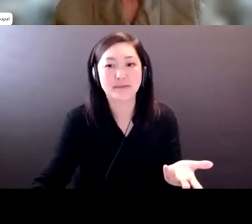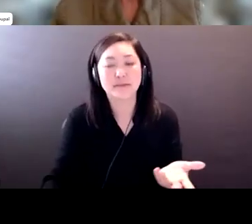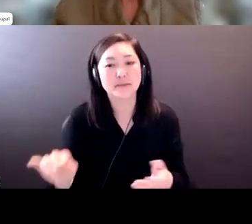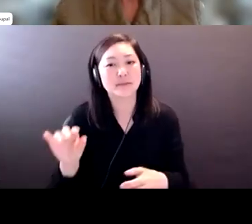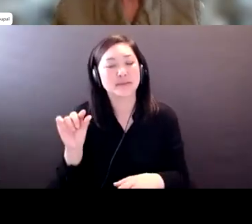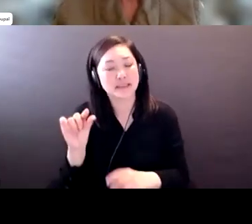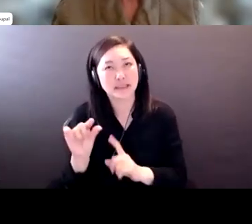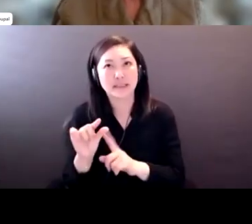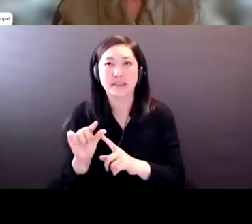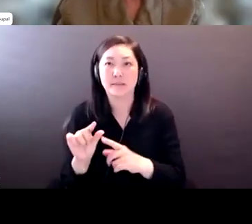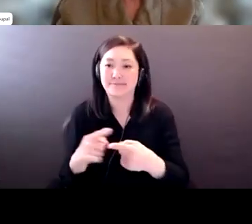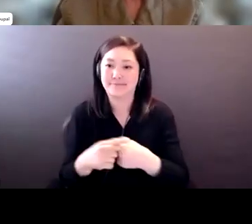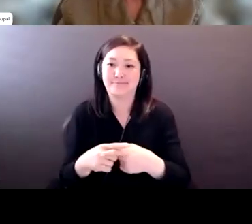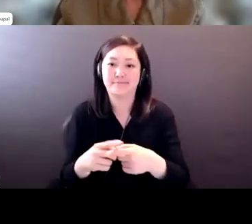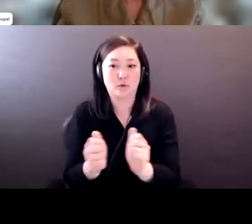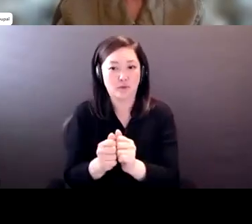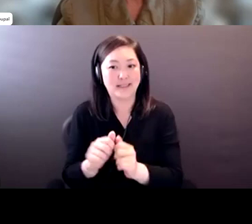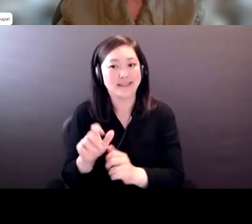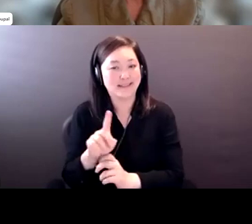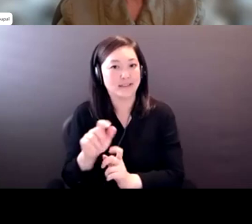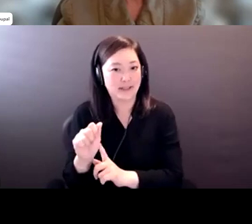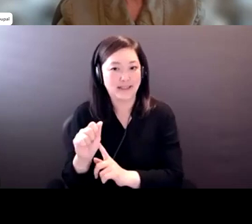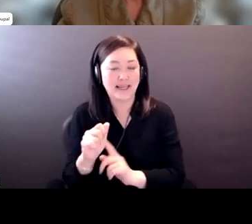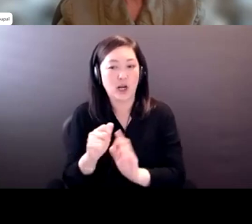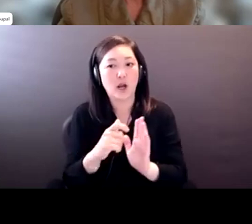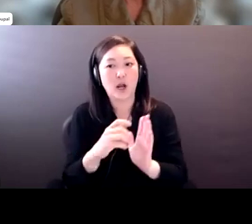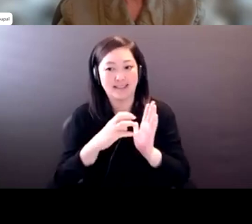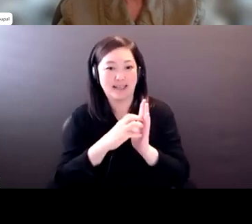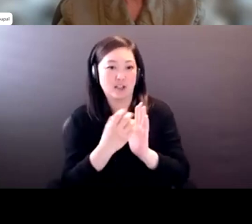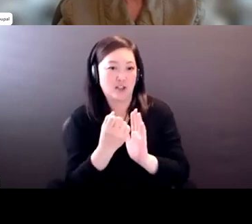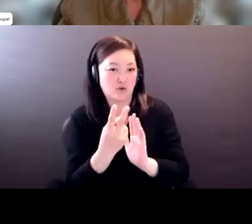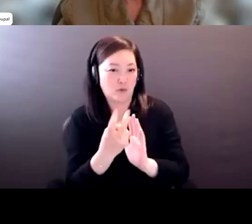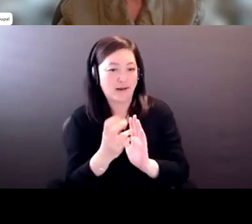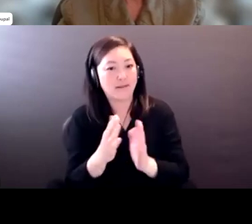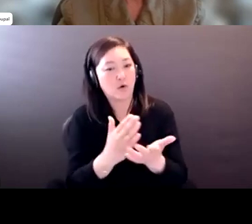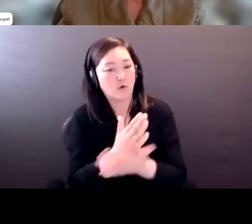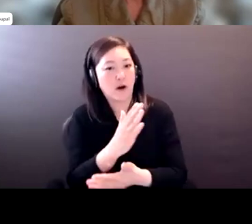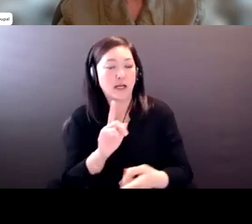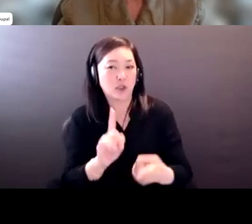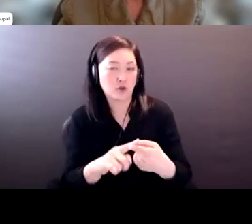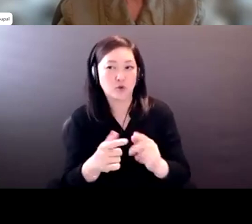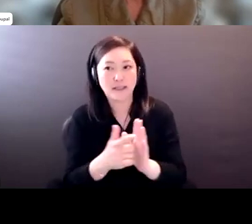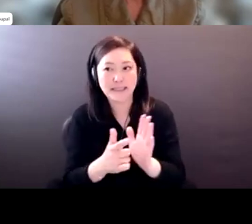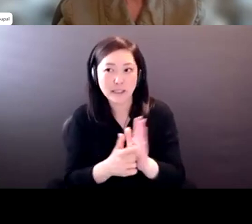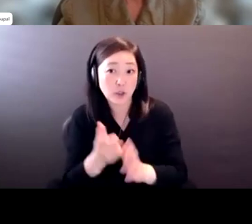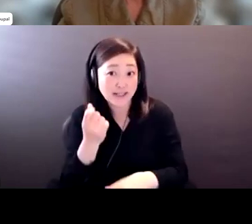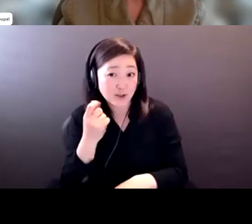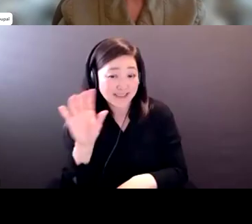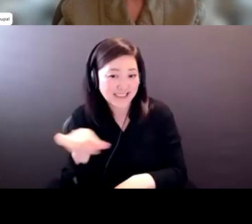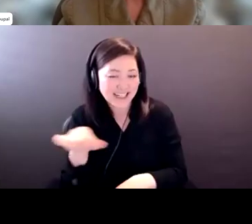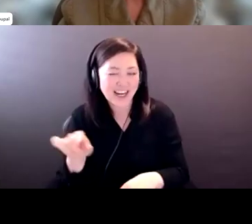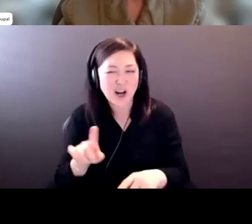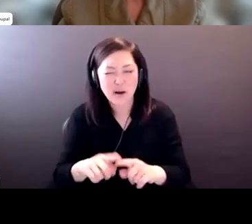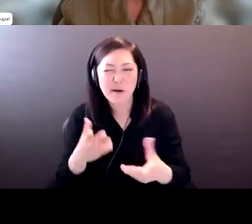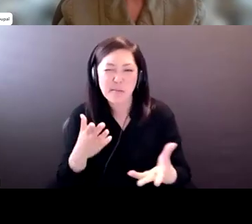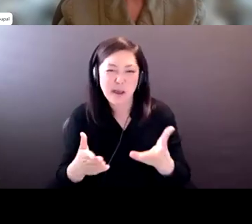law Article 12, the right to exercise legal capacity, and they're a bit paternalistic, but maybe I'll stop